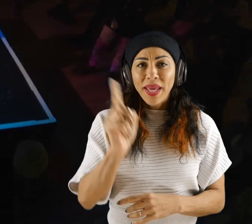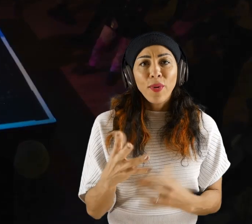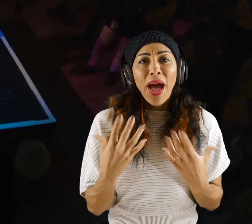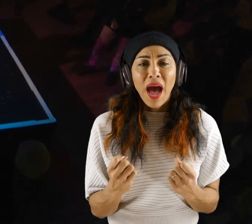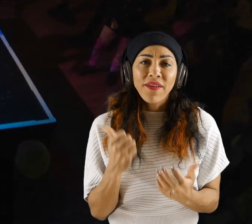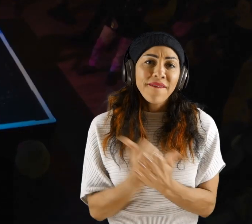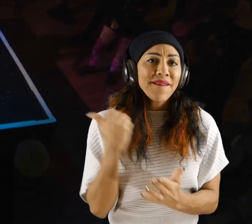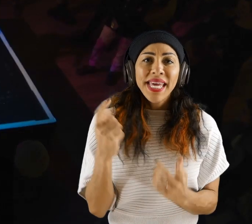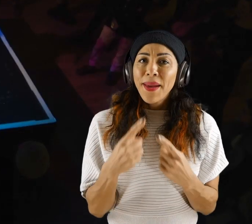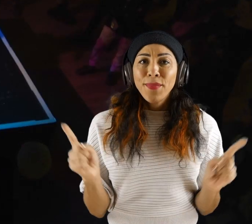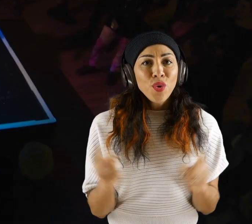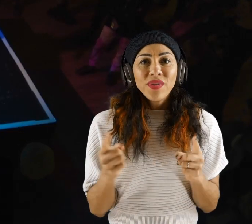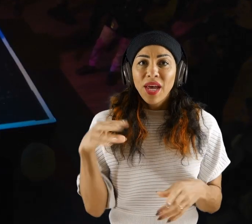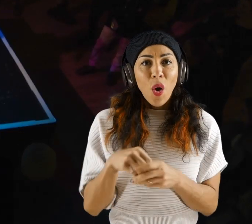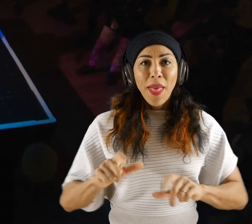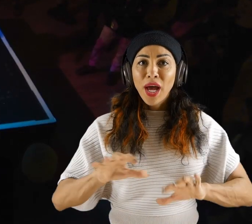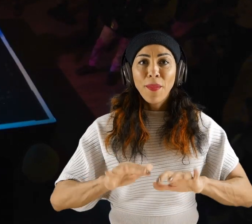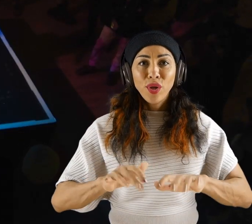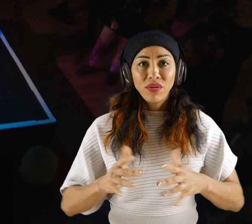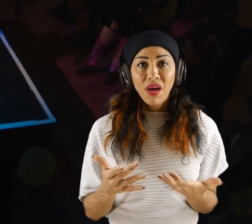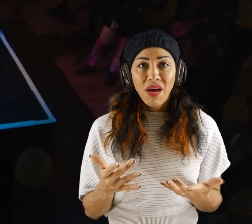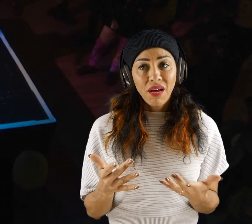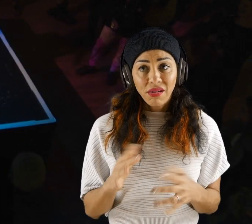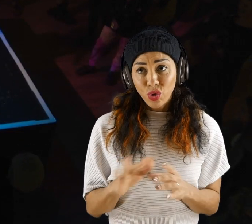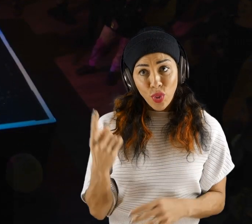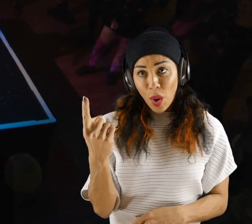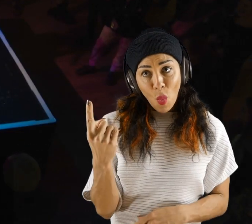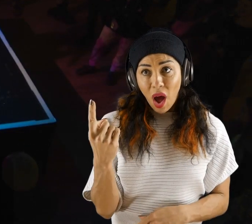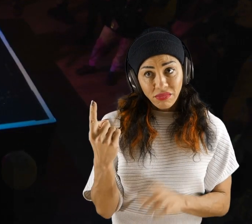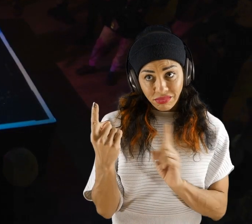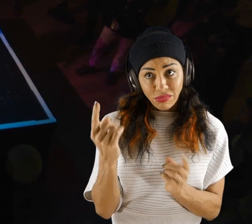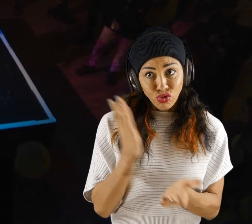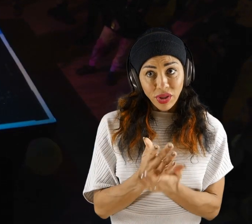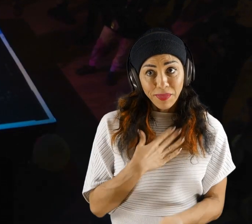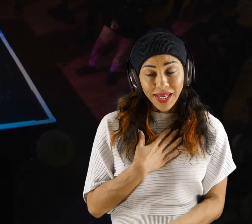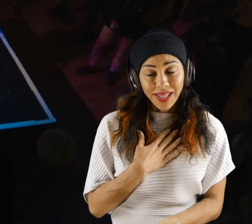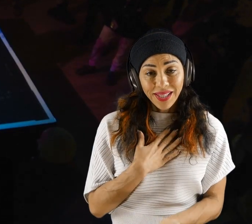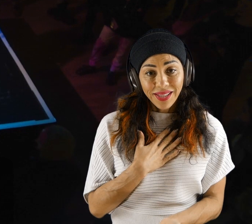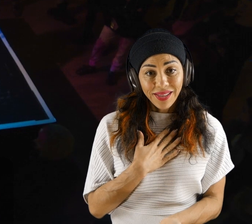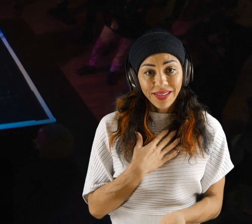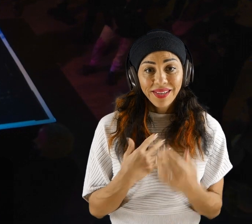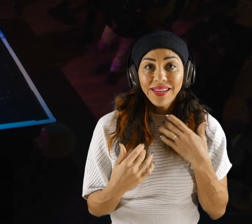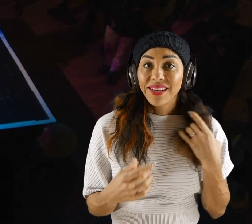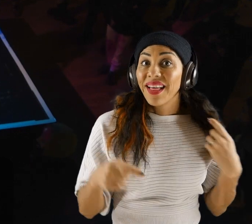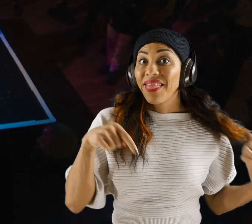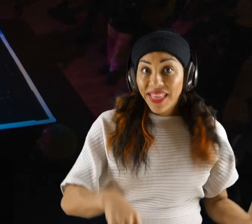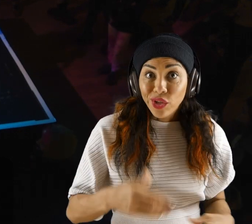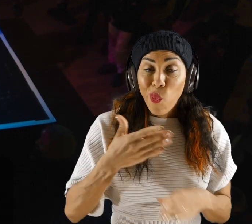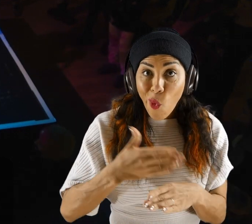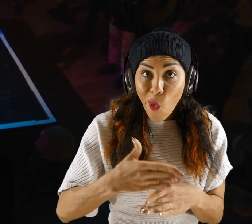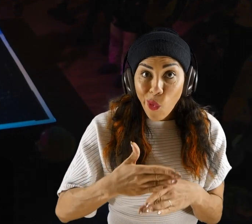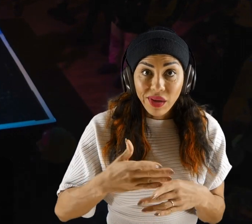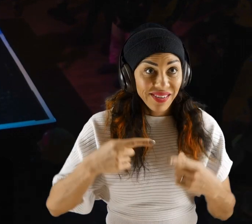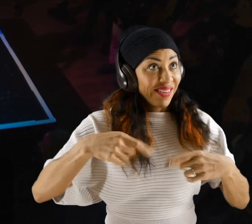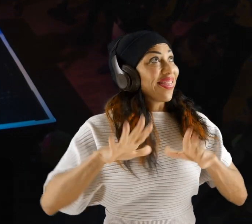alone. Trust me. And most of this work, even this, is